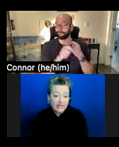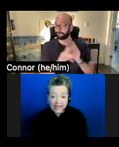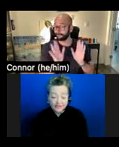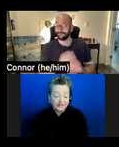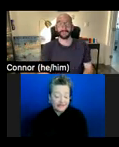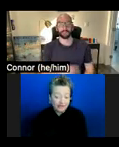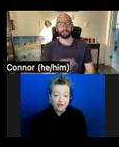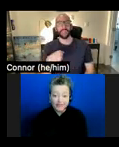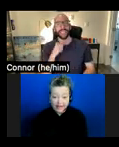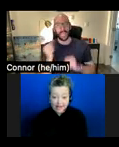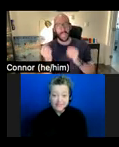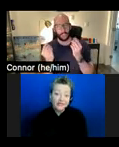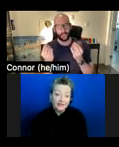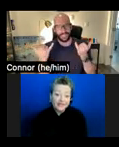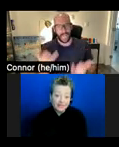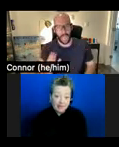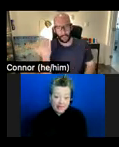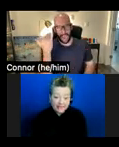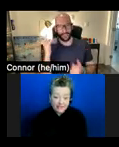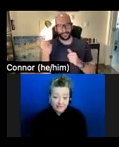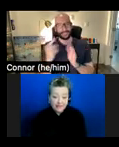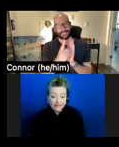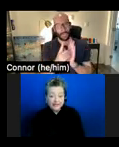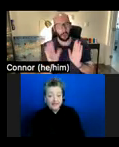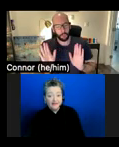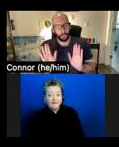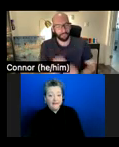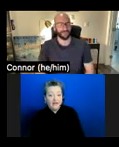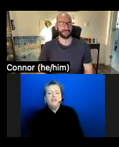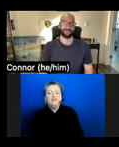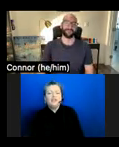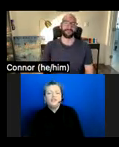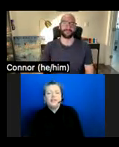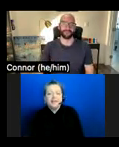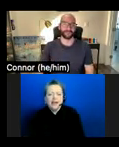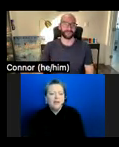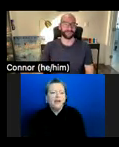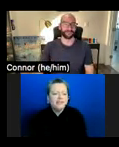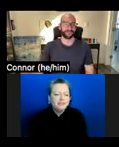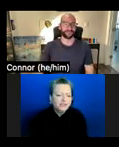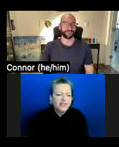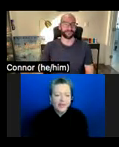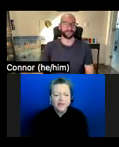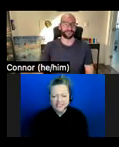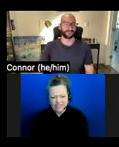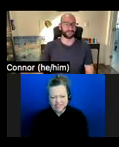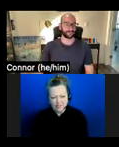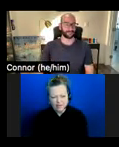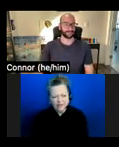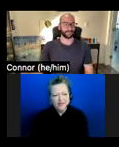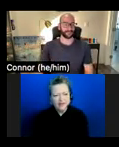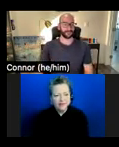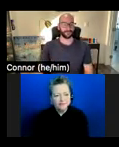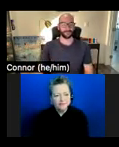Once you connect or click on their name, then you can type them a message. I'm going to try to do that. I'm not going to do that now because it's just a